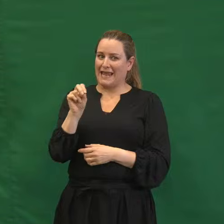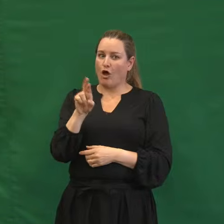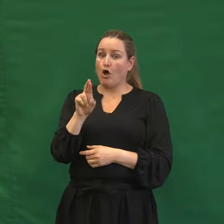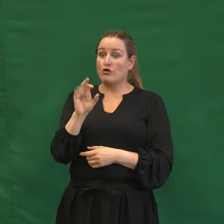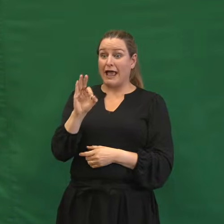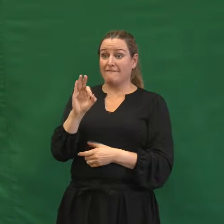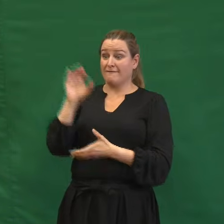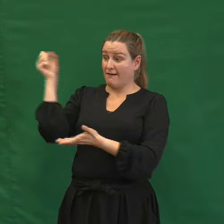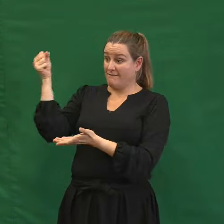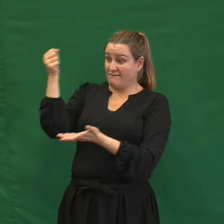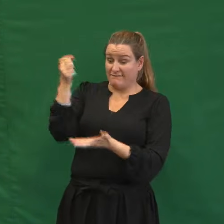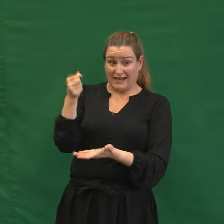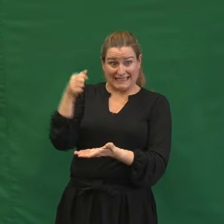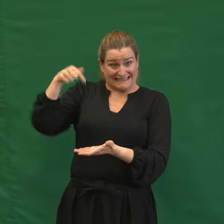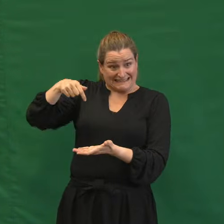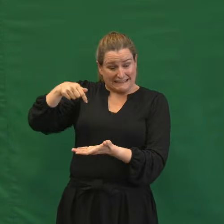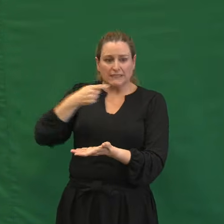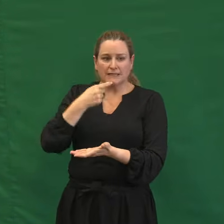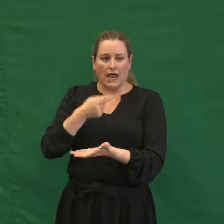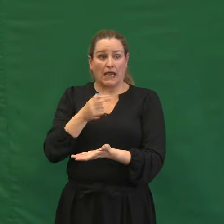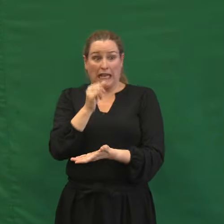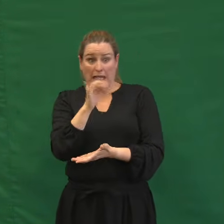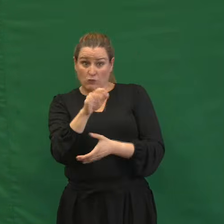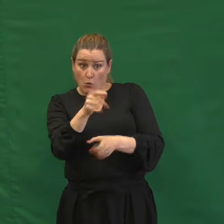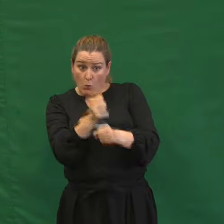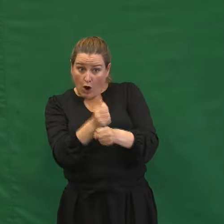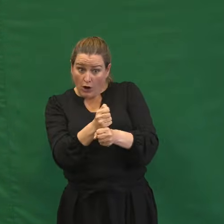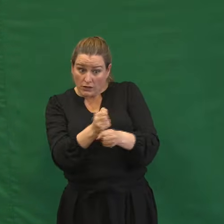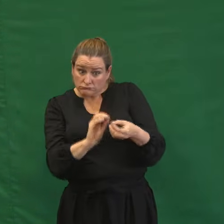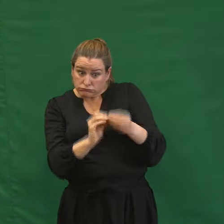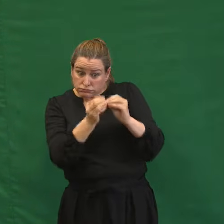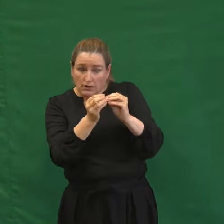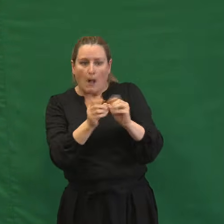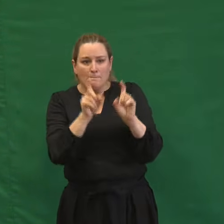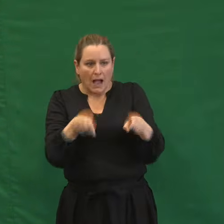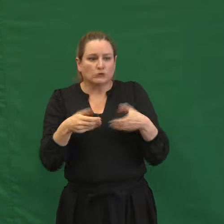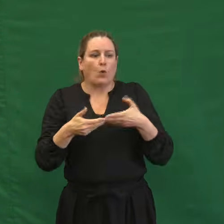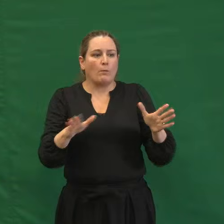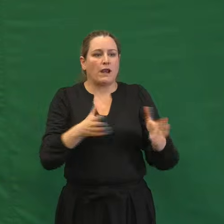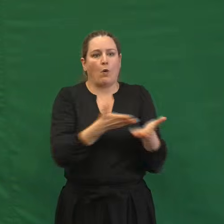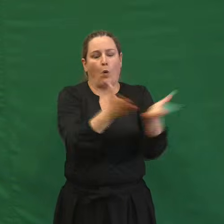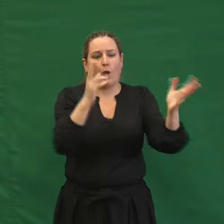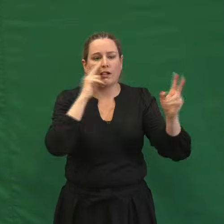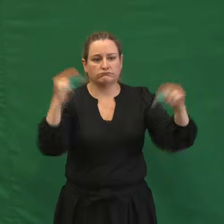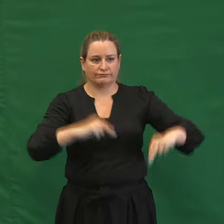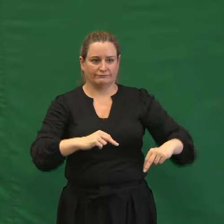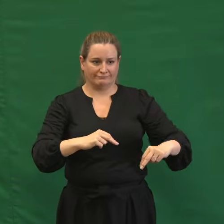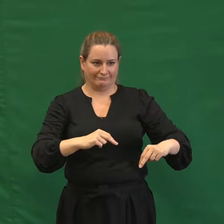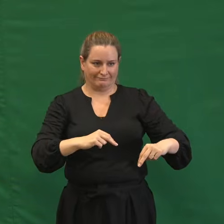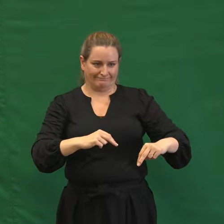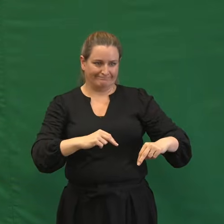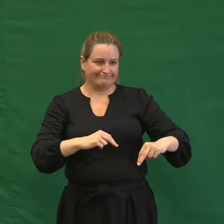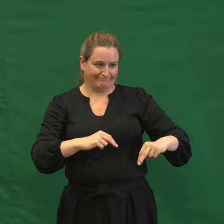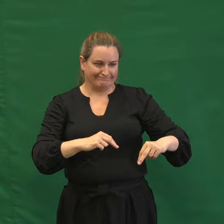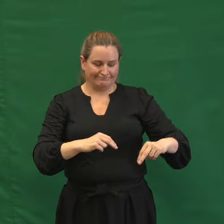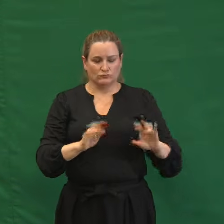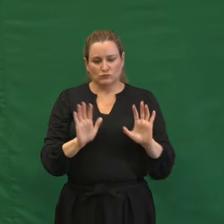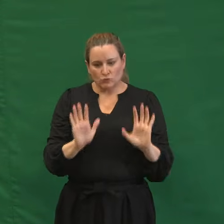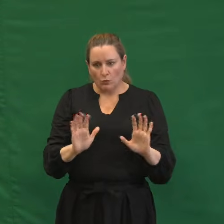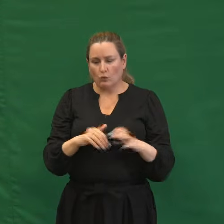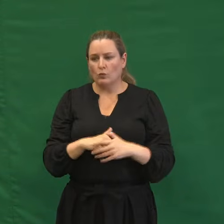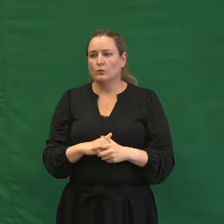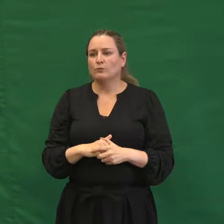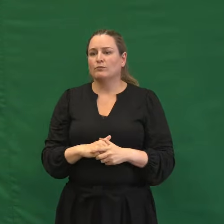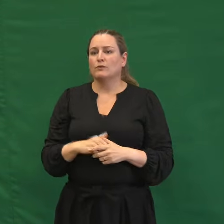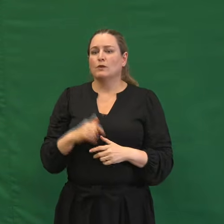funding, is to make data open access. So we designed our corpus